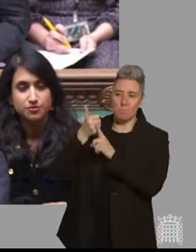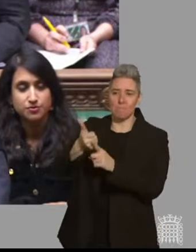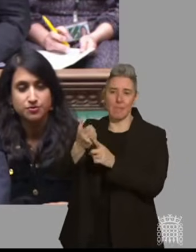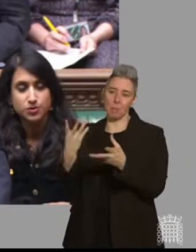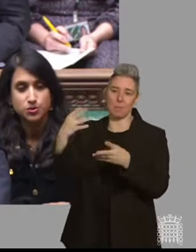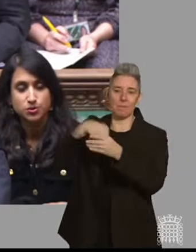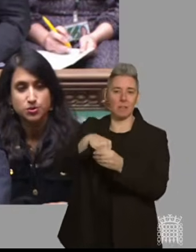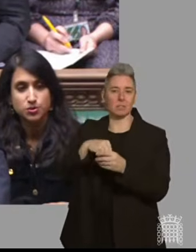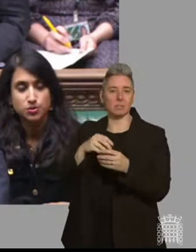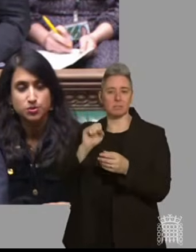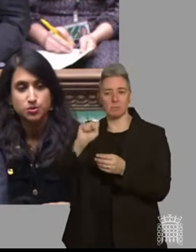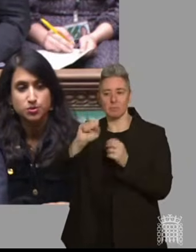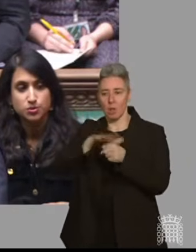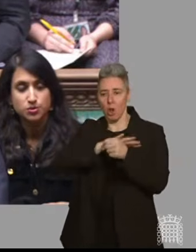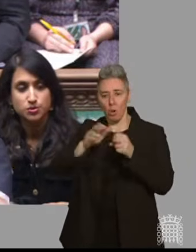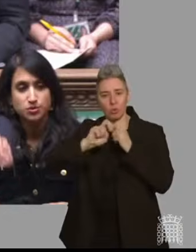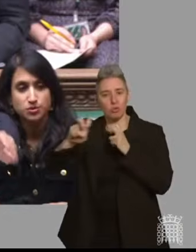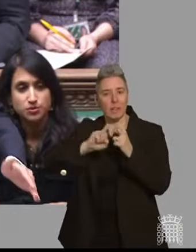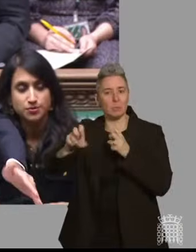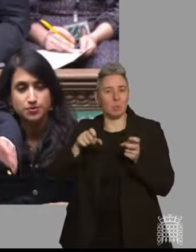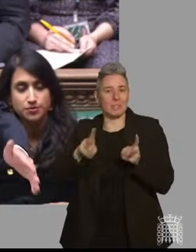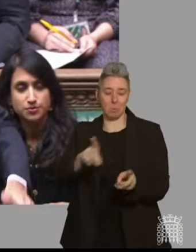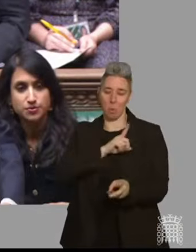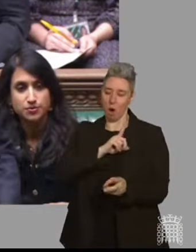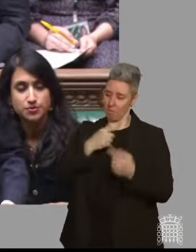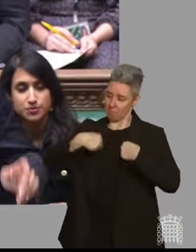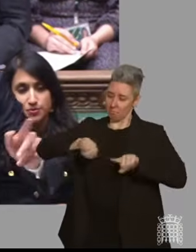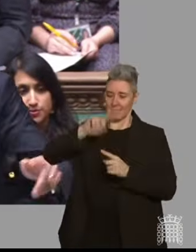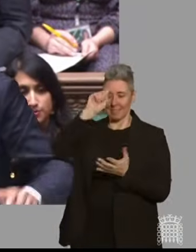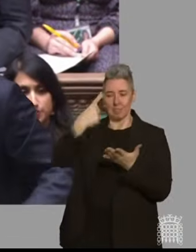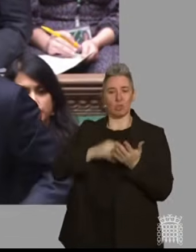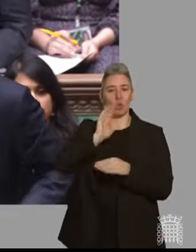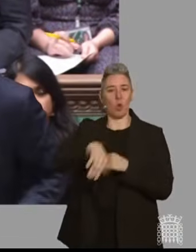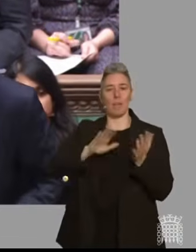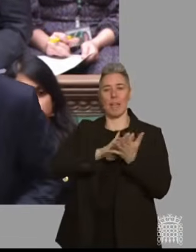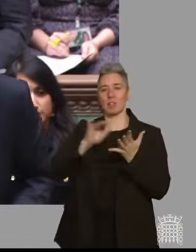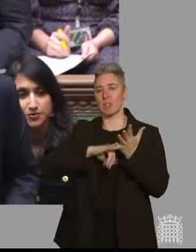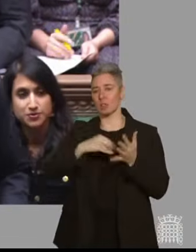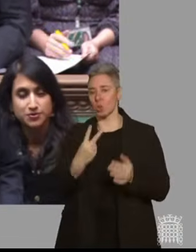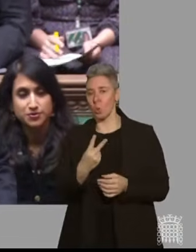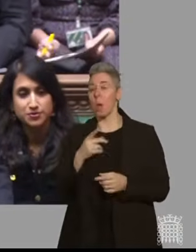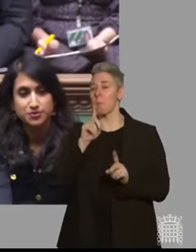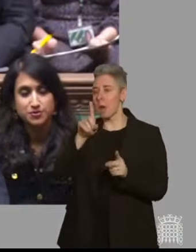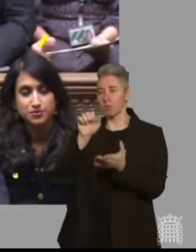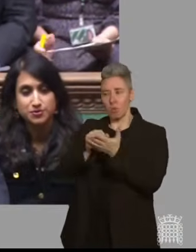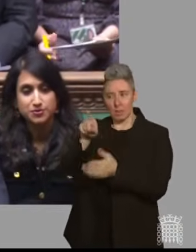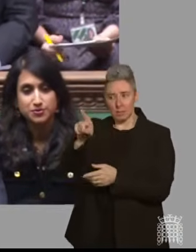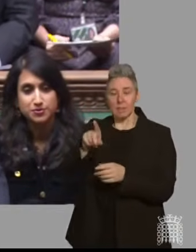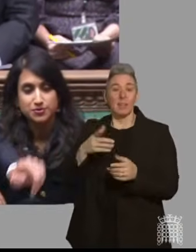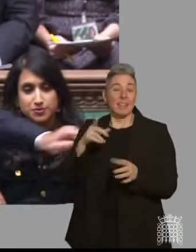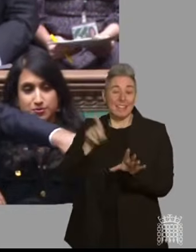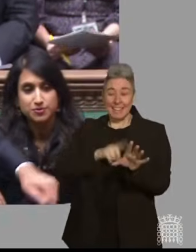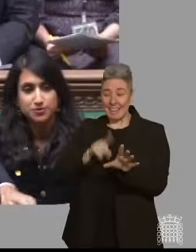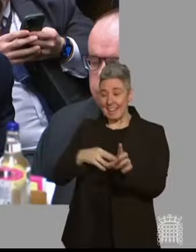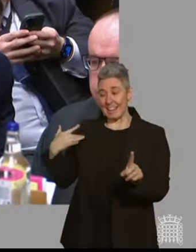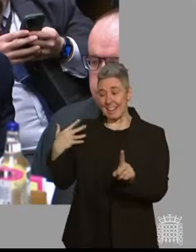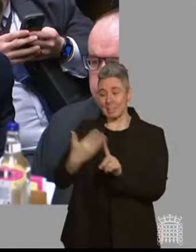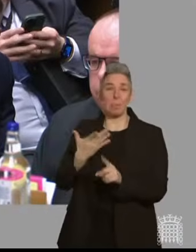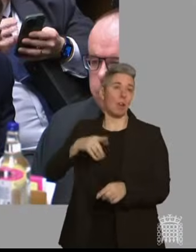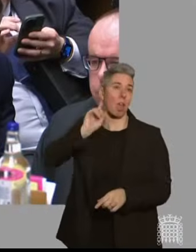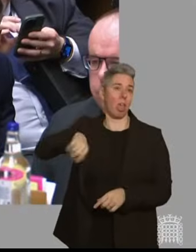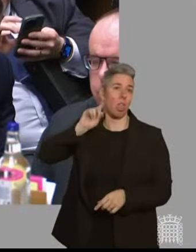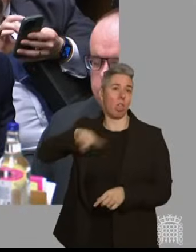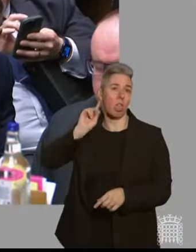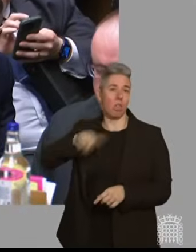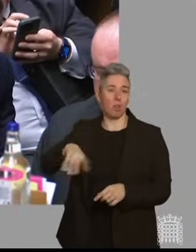on HS2. But he's also right. After years of being neglected by the party opposite, it's this Conservative government that is levelling up